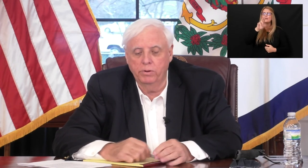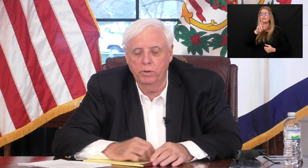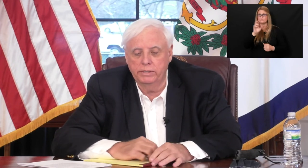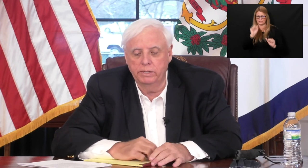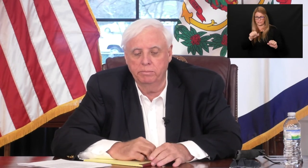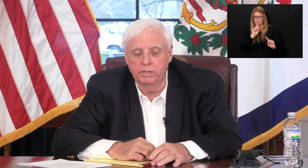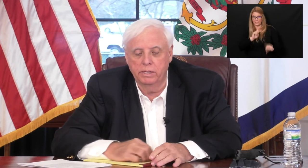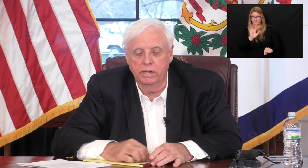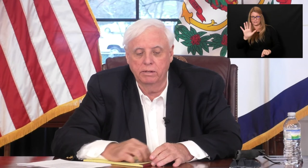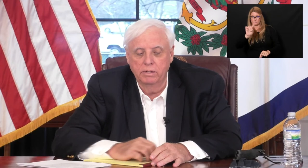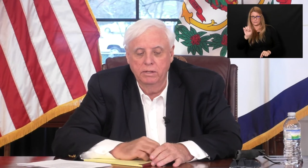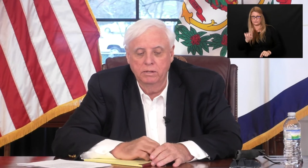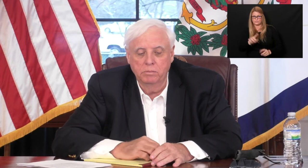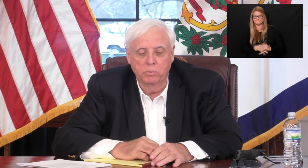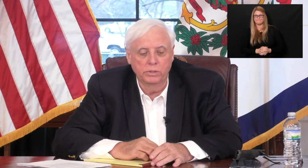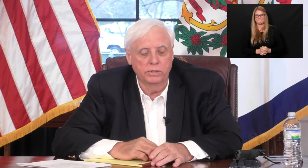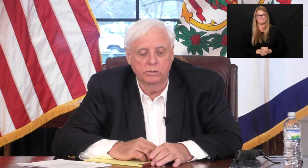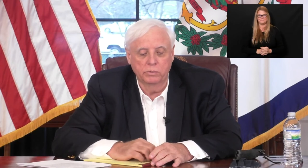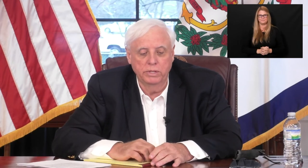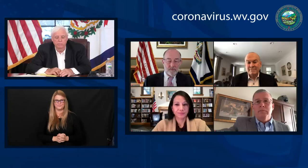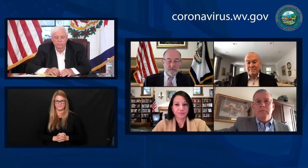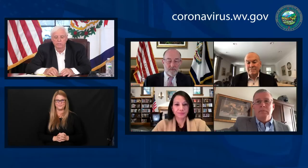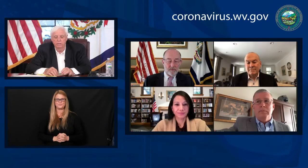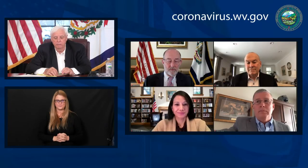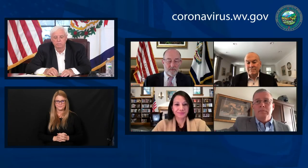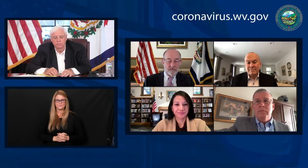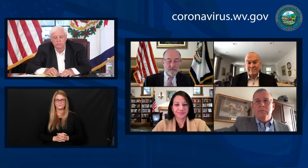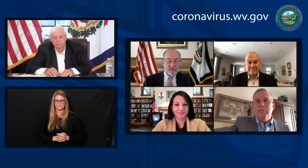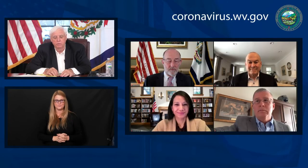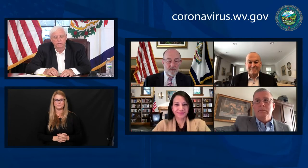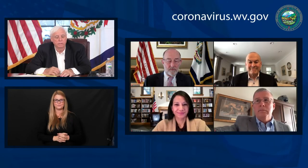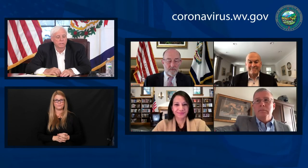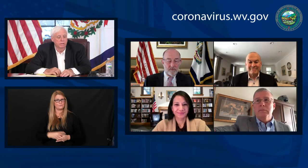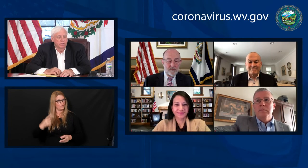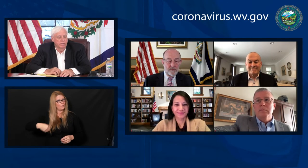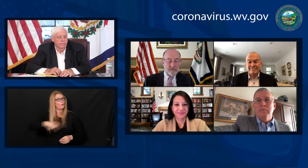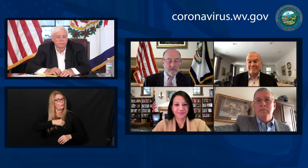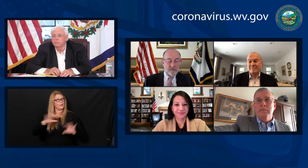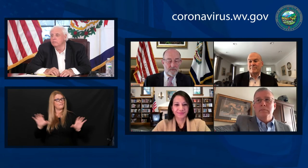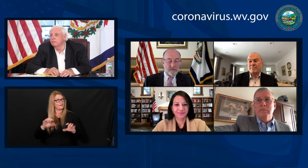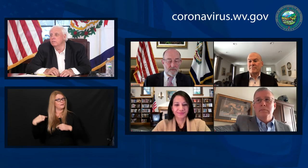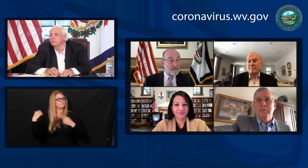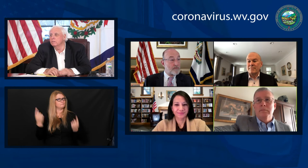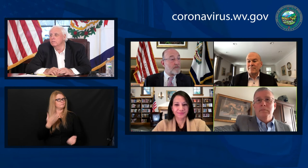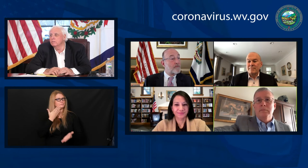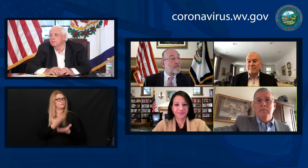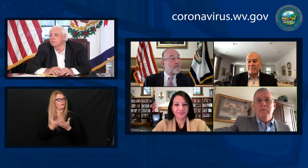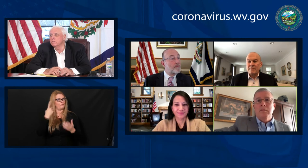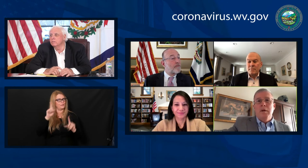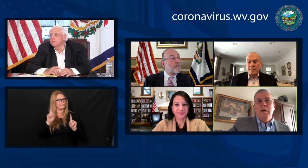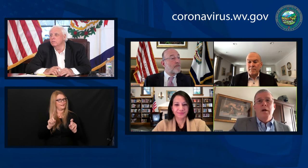up the question, but boy, Charles, we have really, we've done good on our testing.